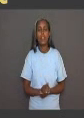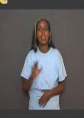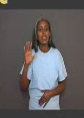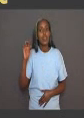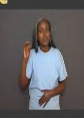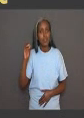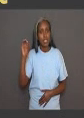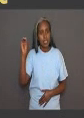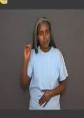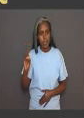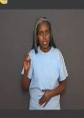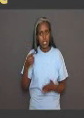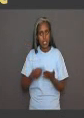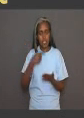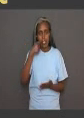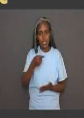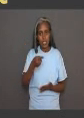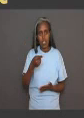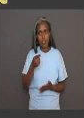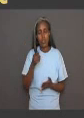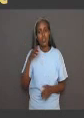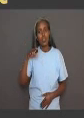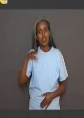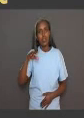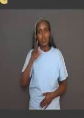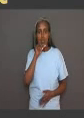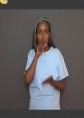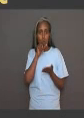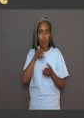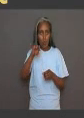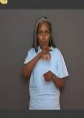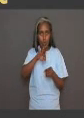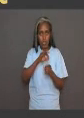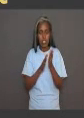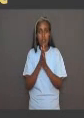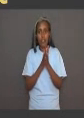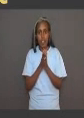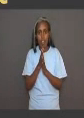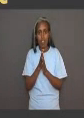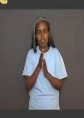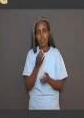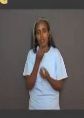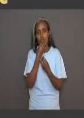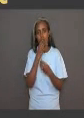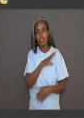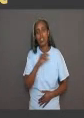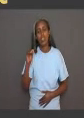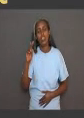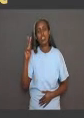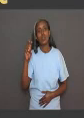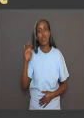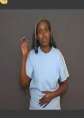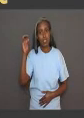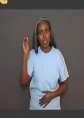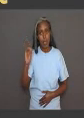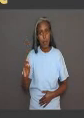50% said that dorowet was their favorite food. And